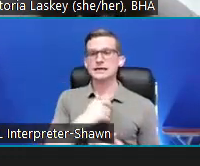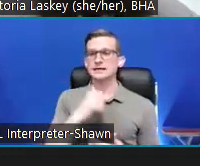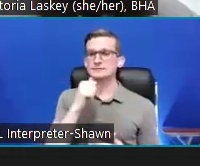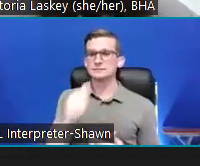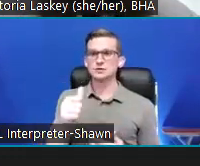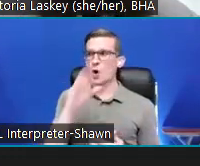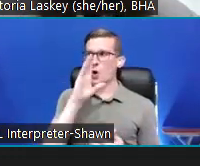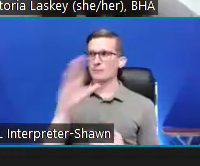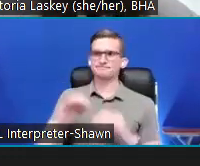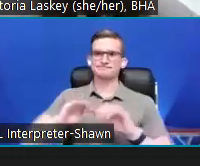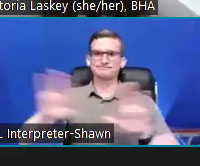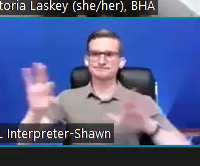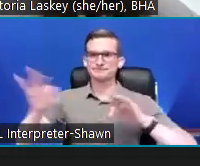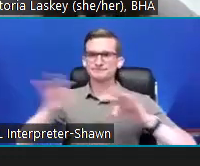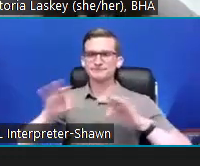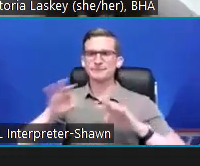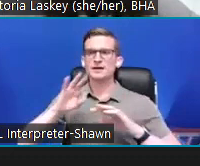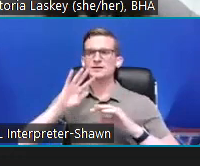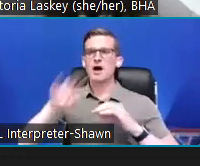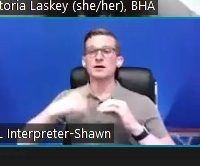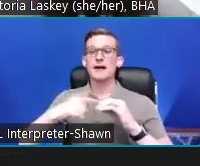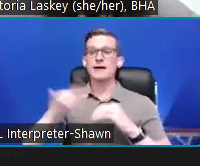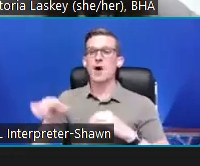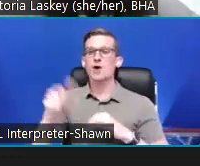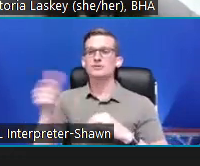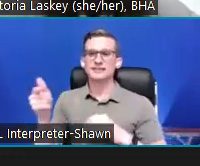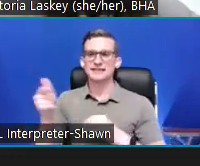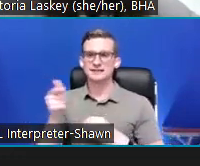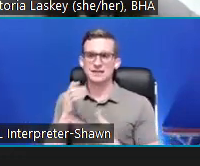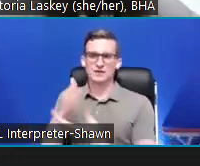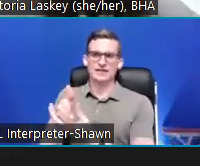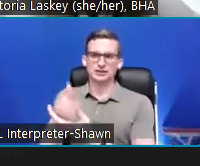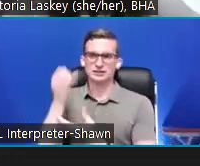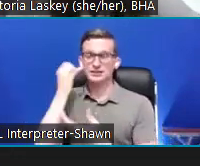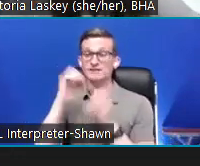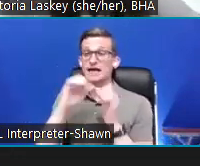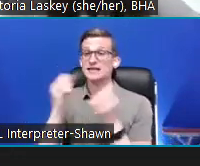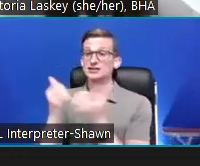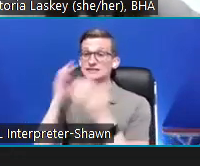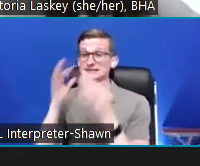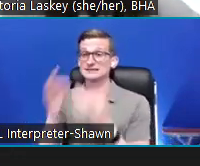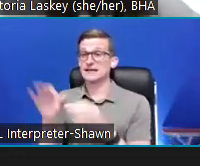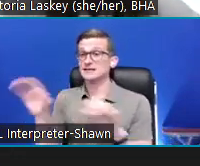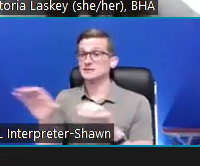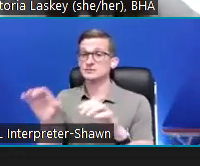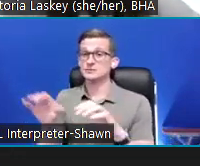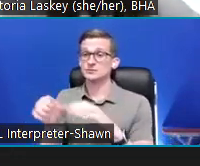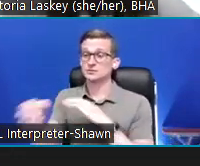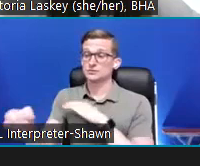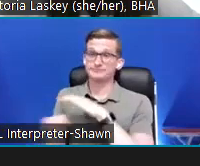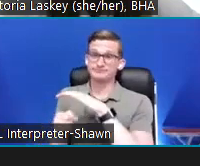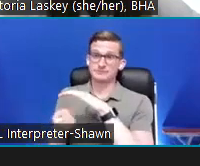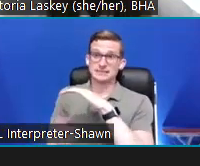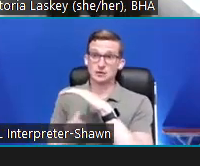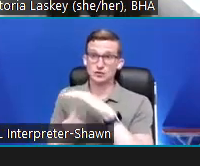alternative interventions. We are really, if the agency is choosing to do that restraint and seclusion, obviously we're very interested in making sure that that is